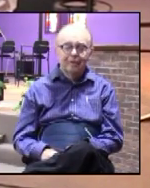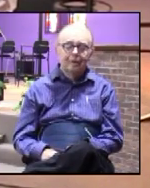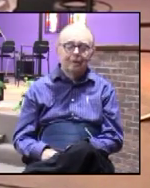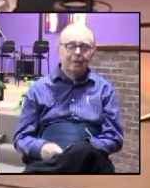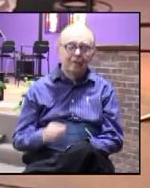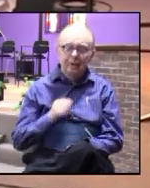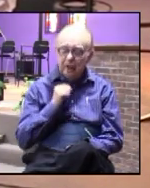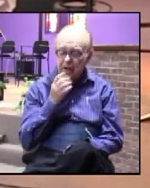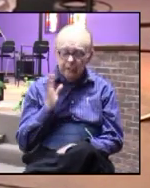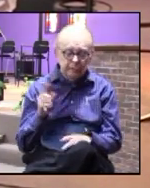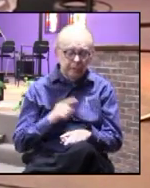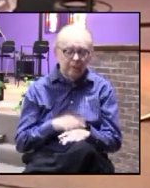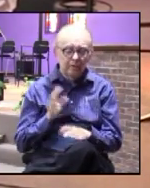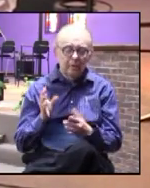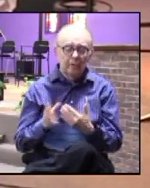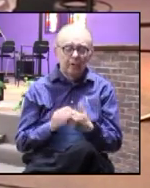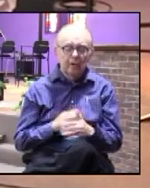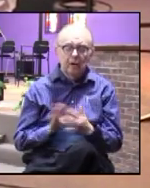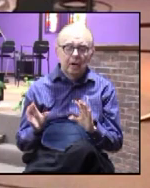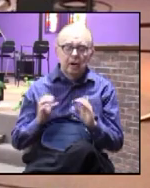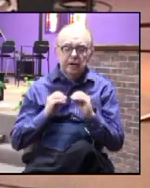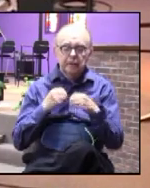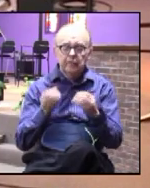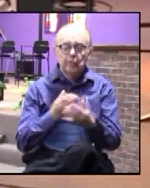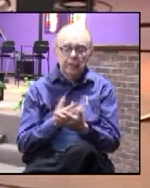You've got too much time on your hands, I'll give you something else.